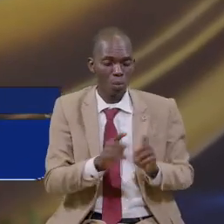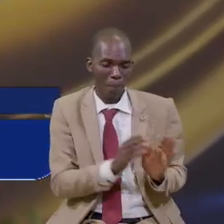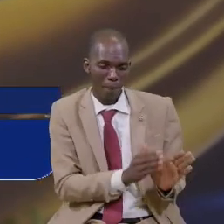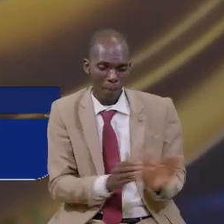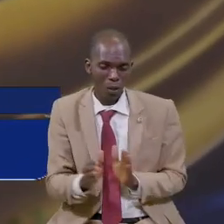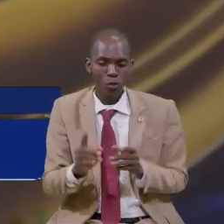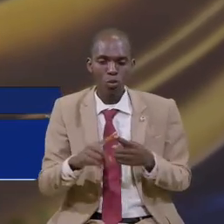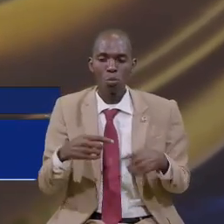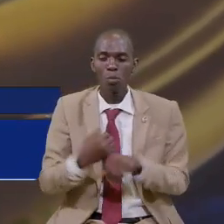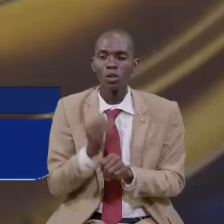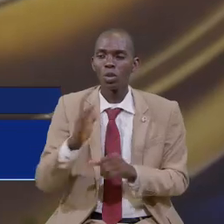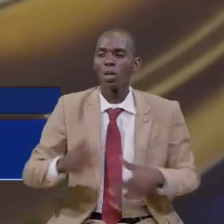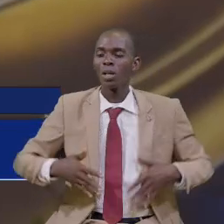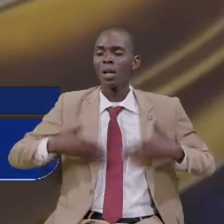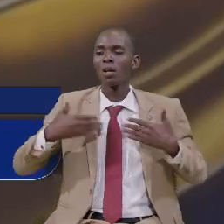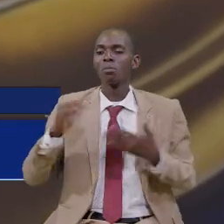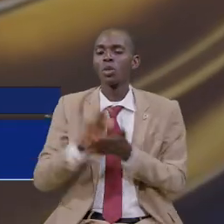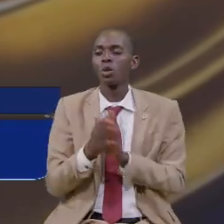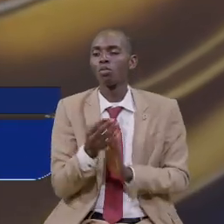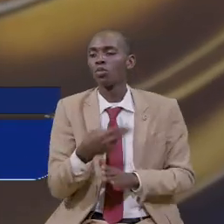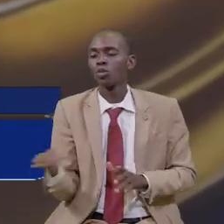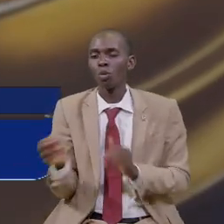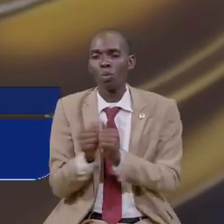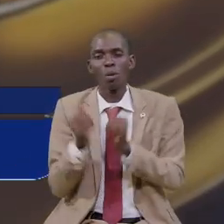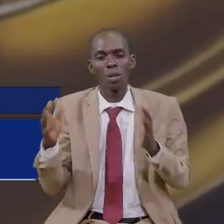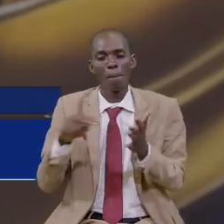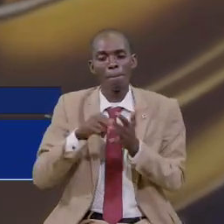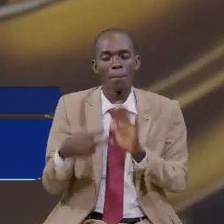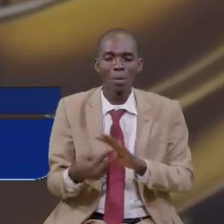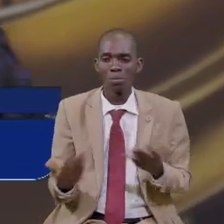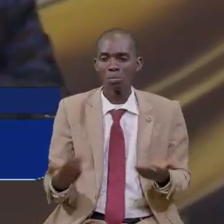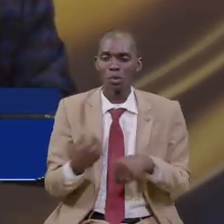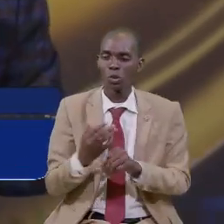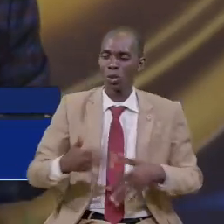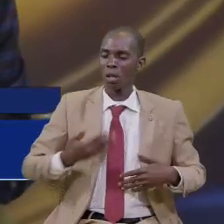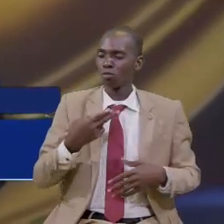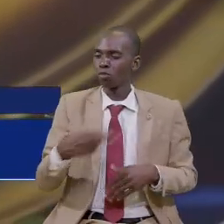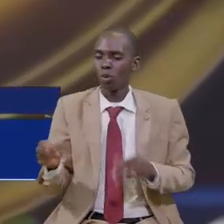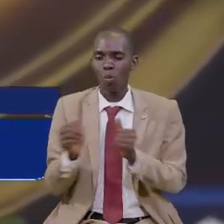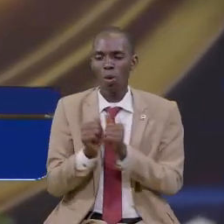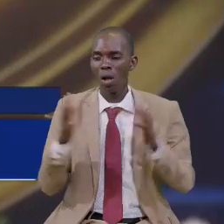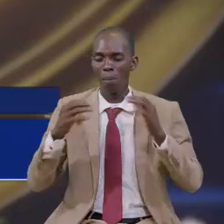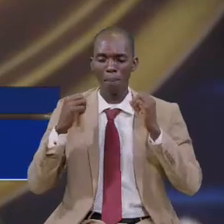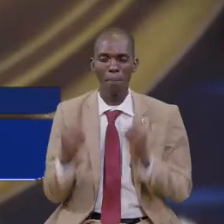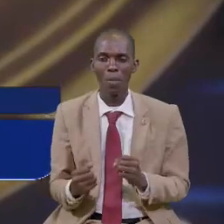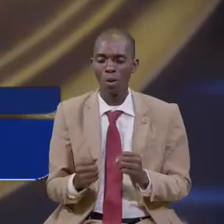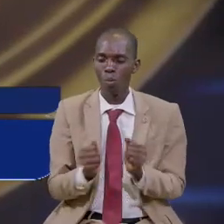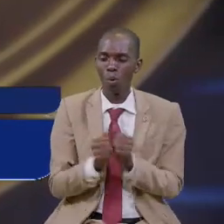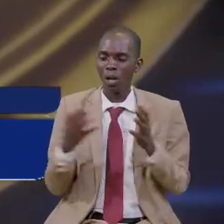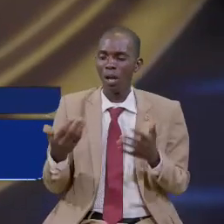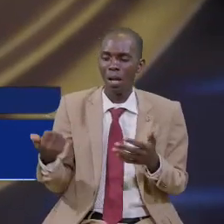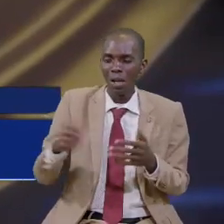purpose, without power, without progress, without any pursuit, and you are just